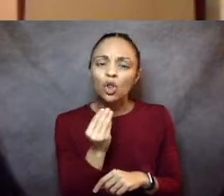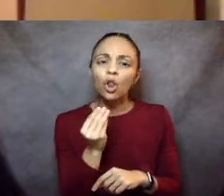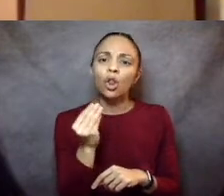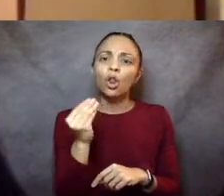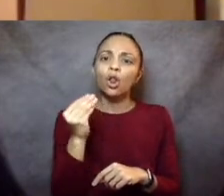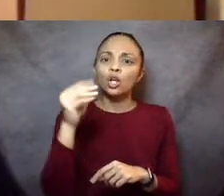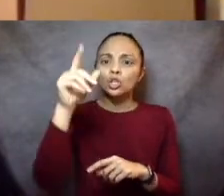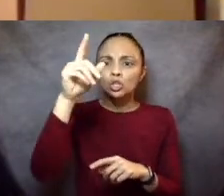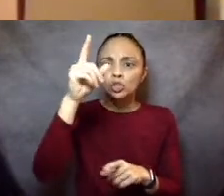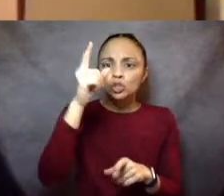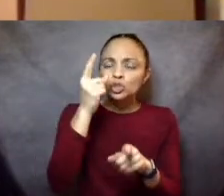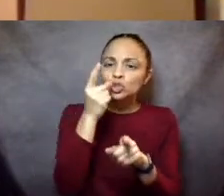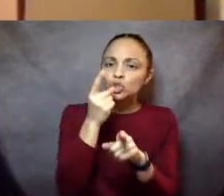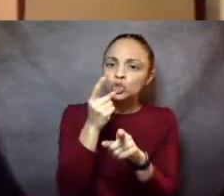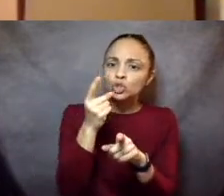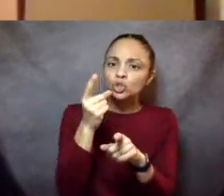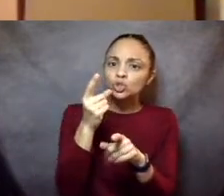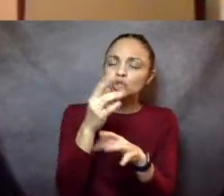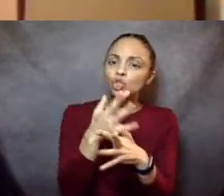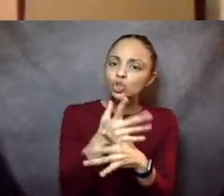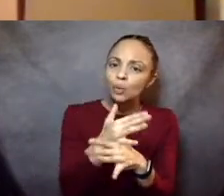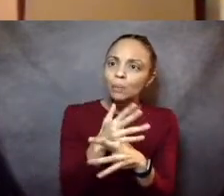to Portugal.